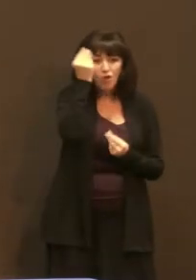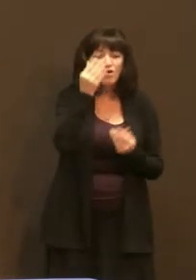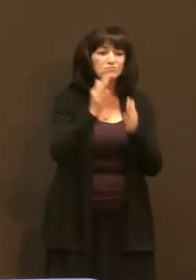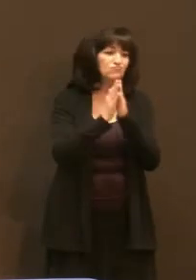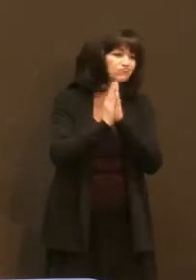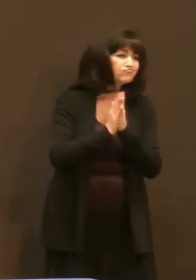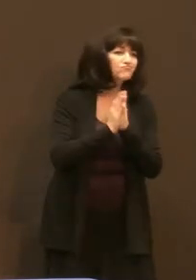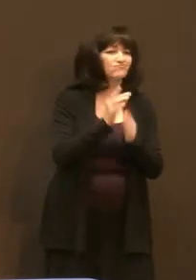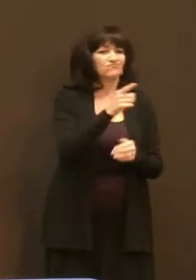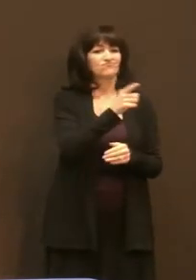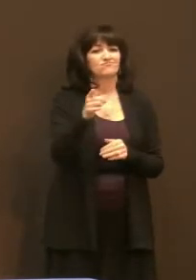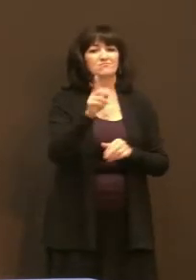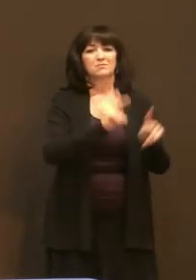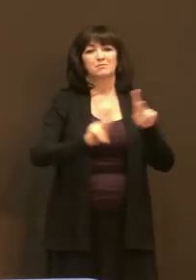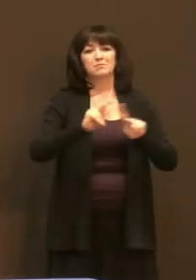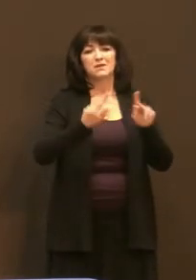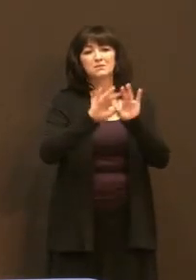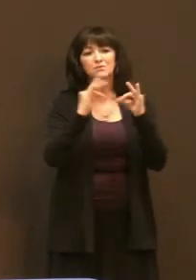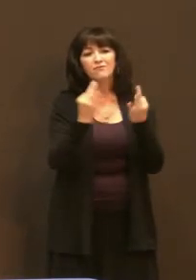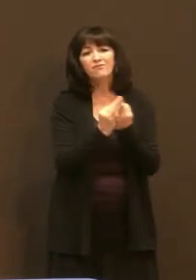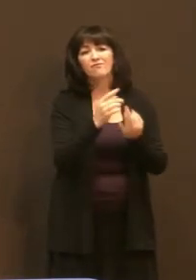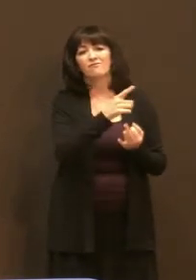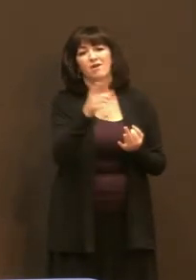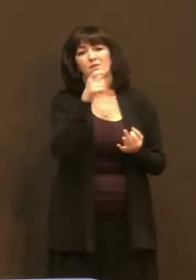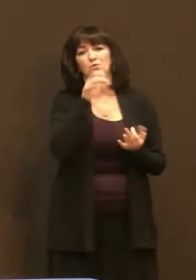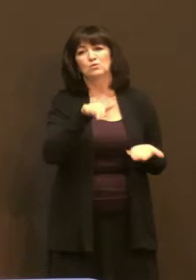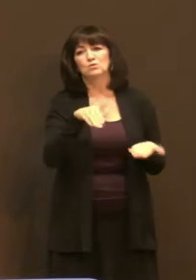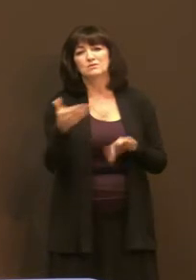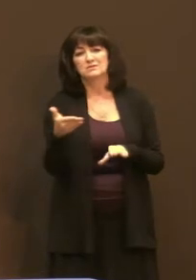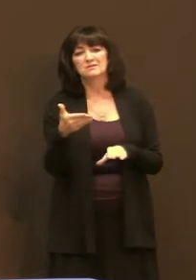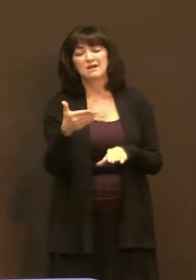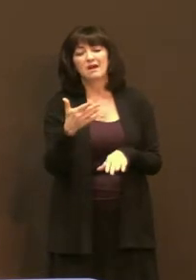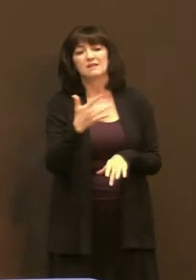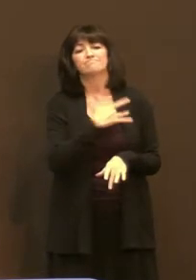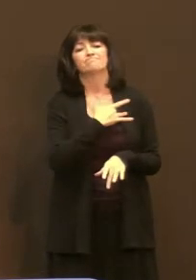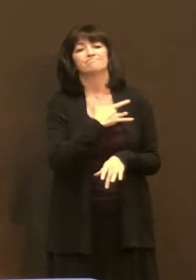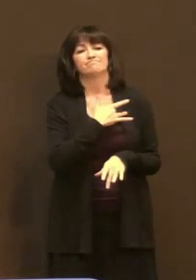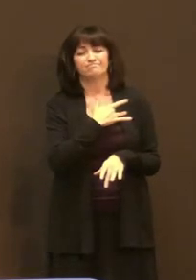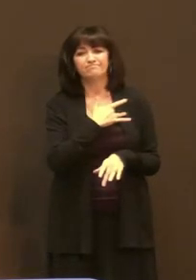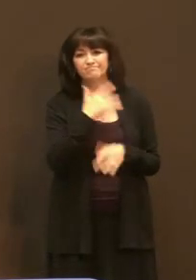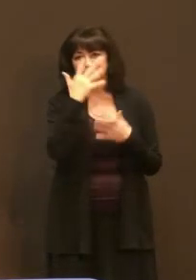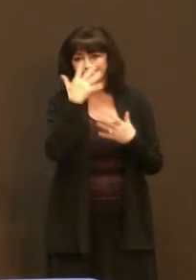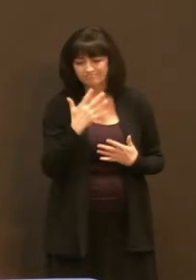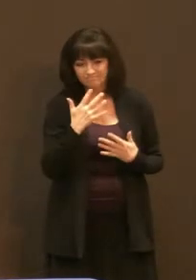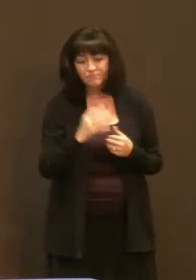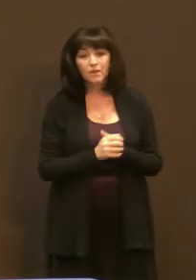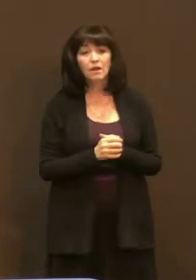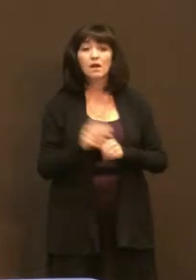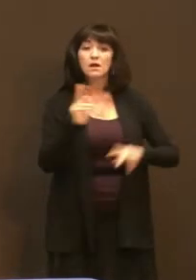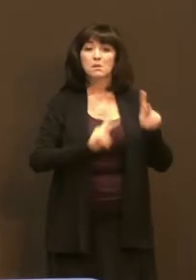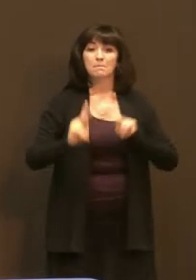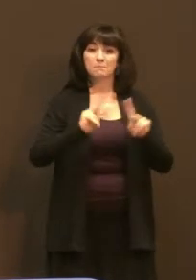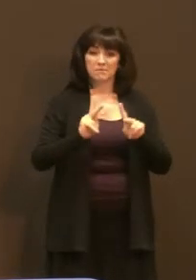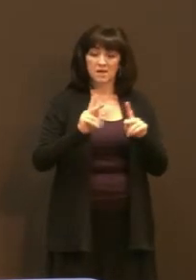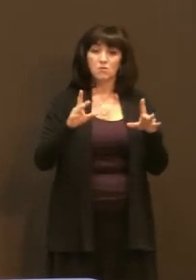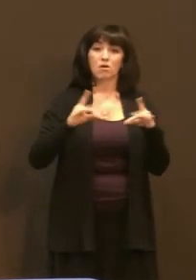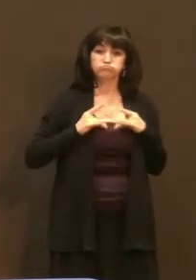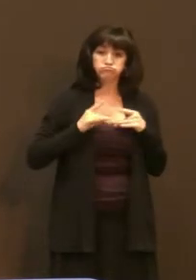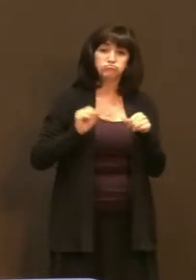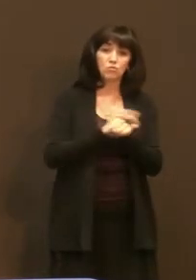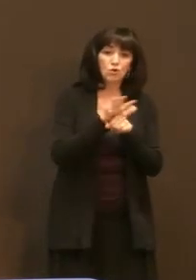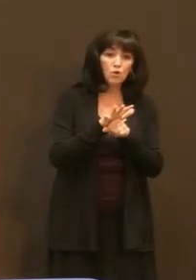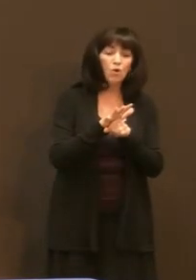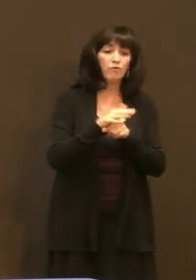those individuals who've passed. We've actually had 277 recoveries, and as